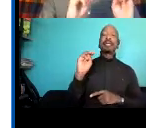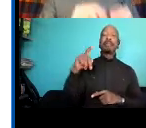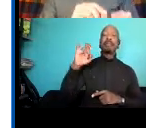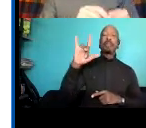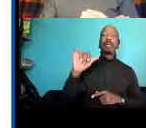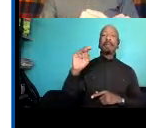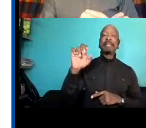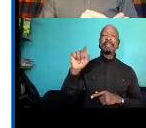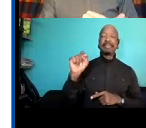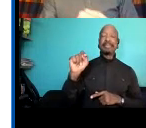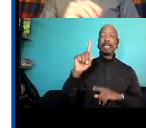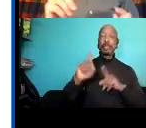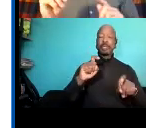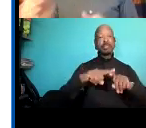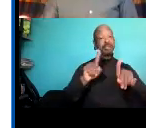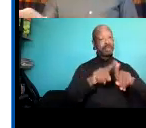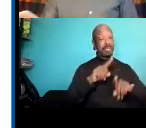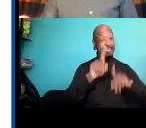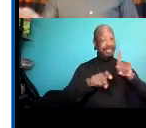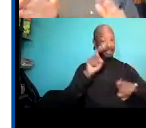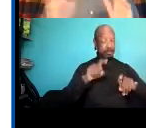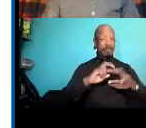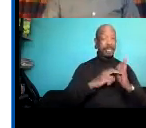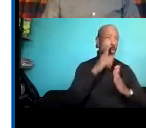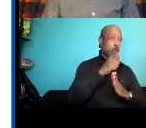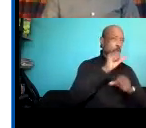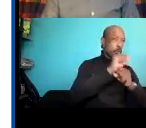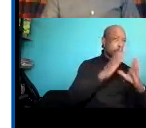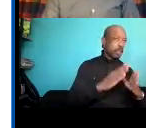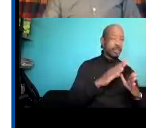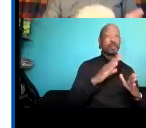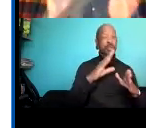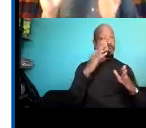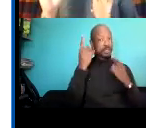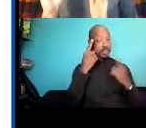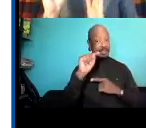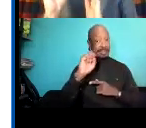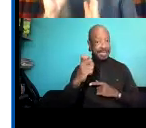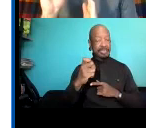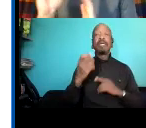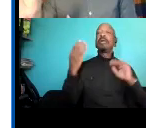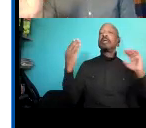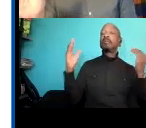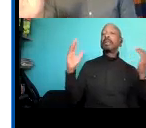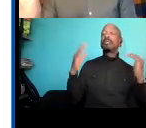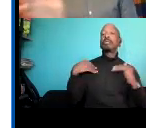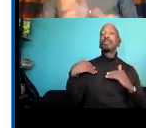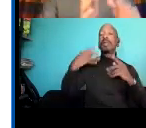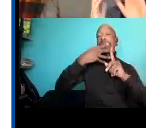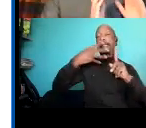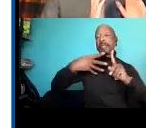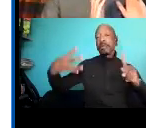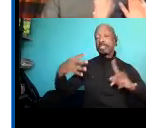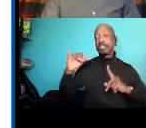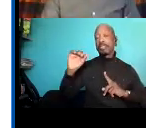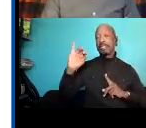different legal tests for who is an employee when it comes to taxes versus when it comes to immigration law and versus